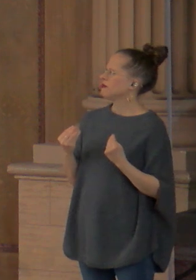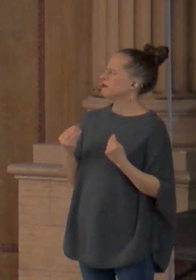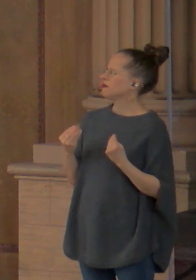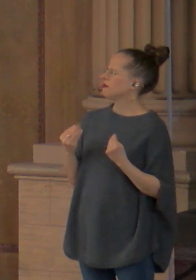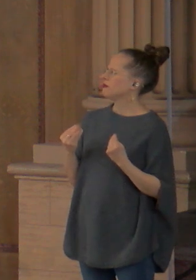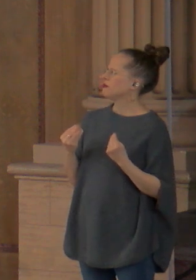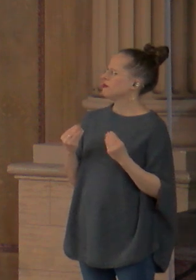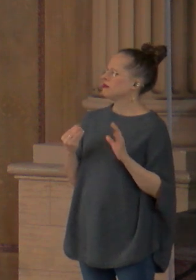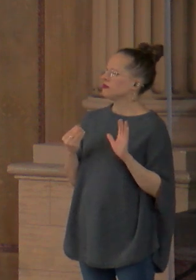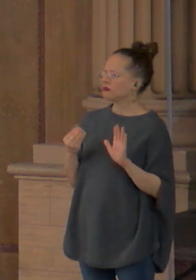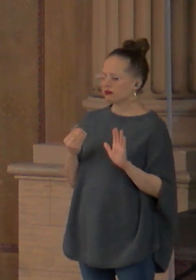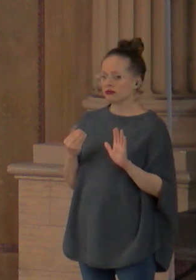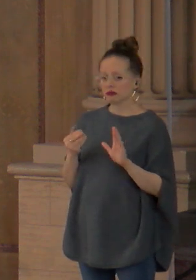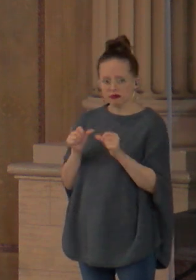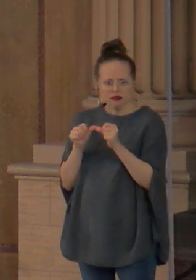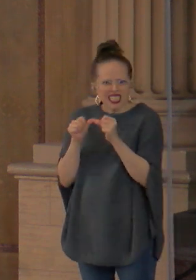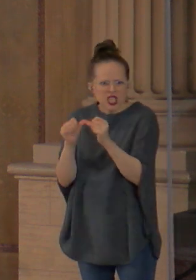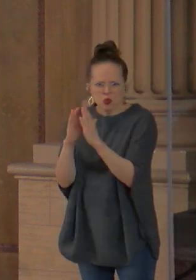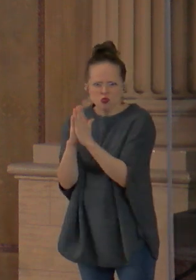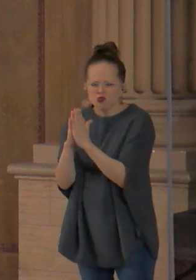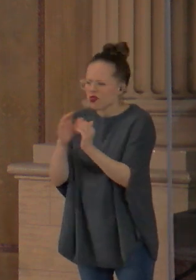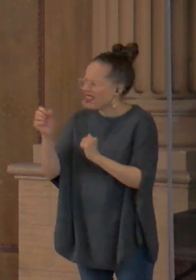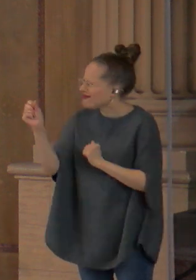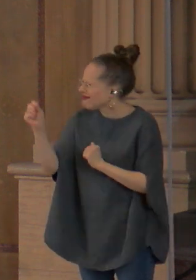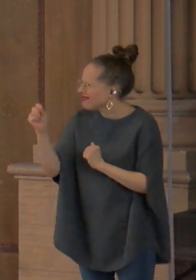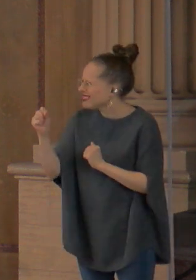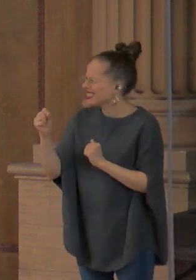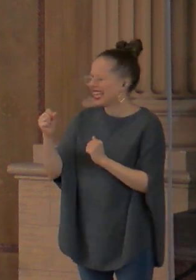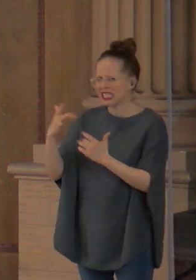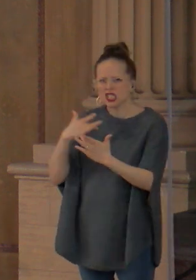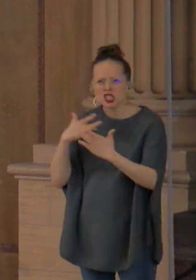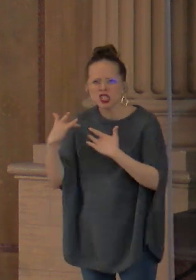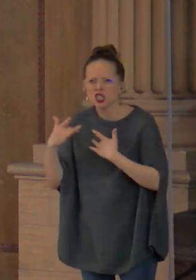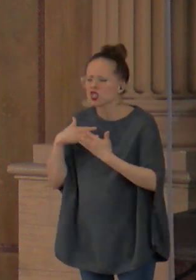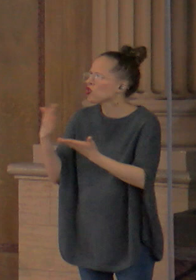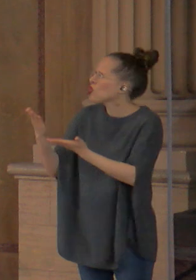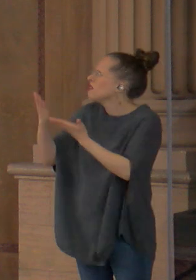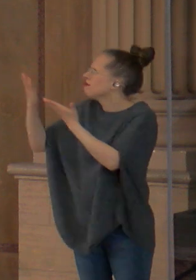Listen, keep praying and keep casting your cares and worries on the Lord